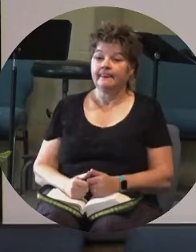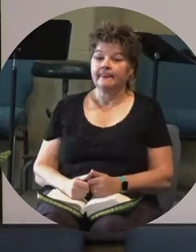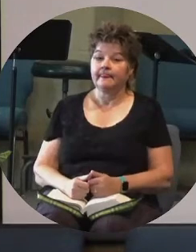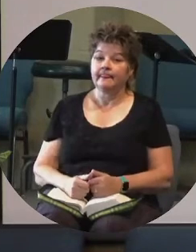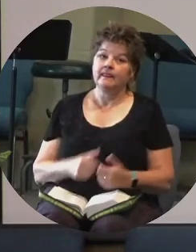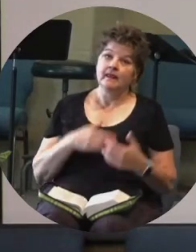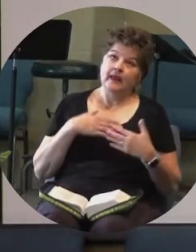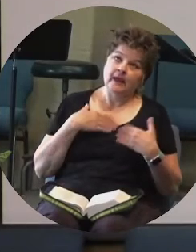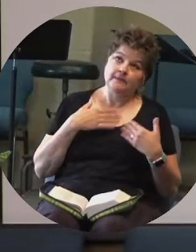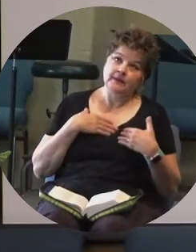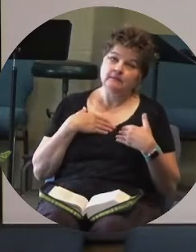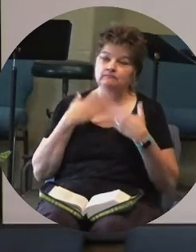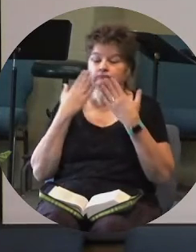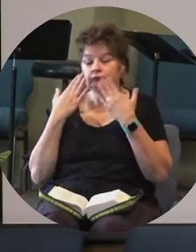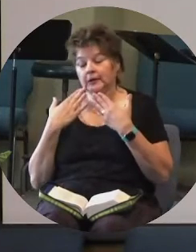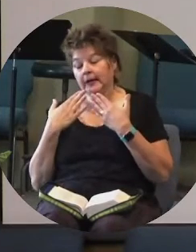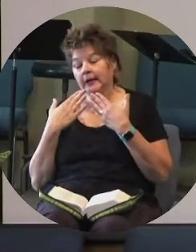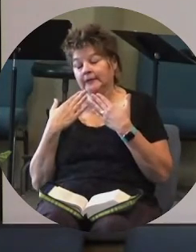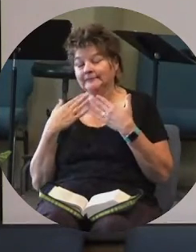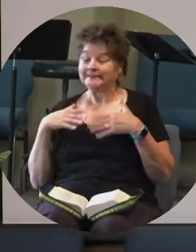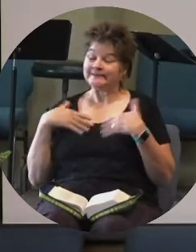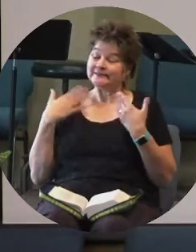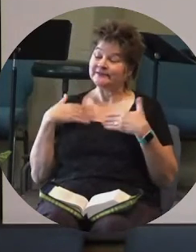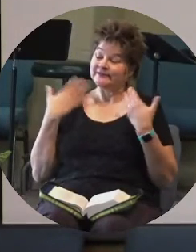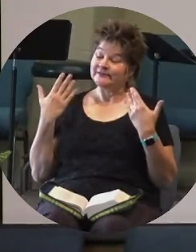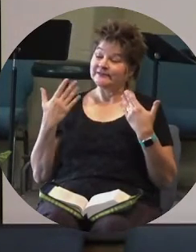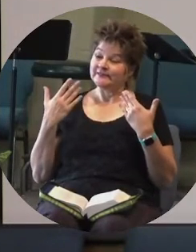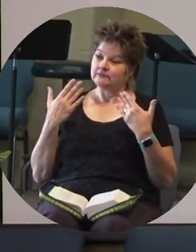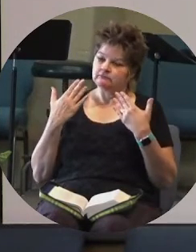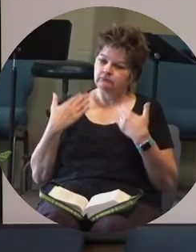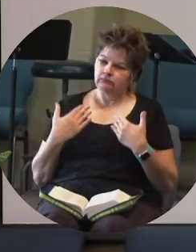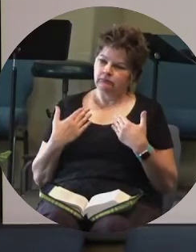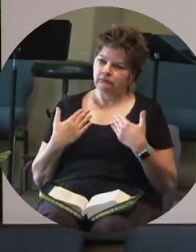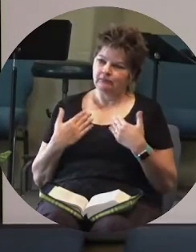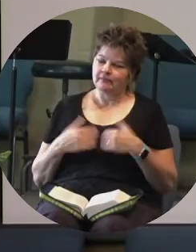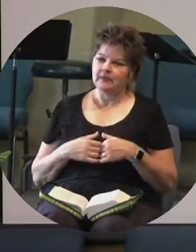Happy, sad, joyful,